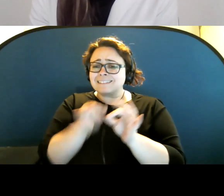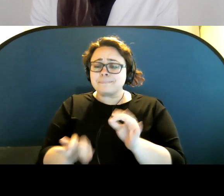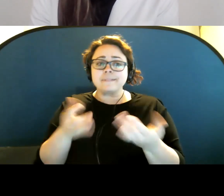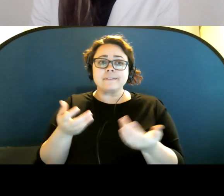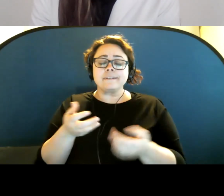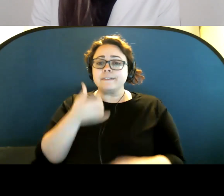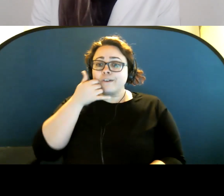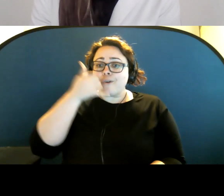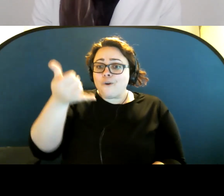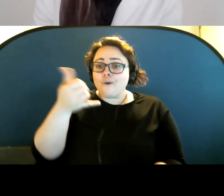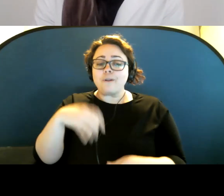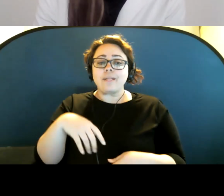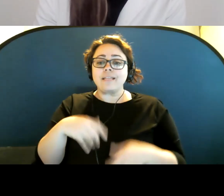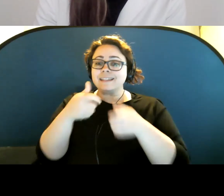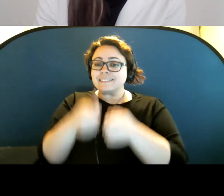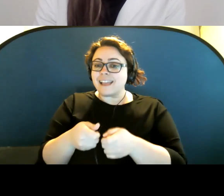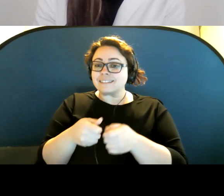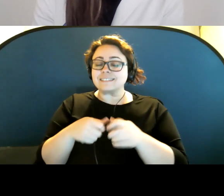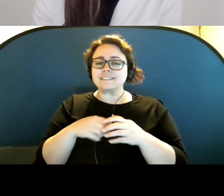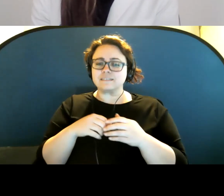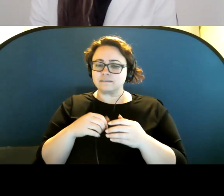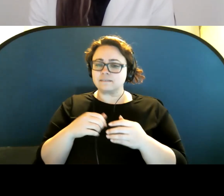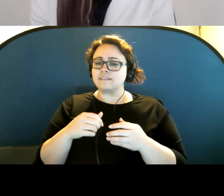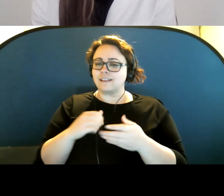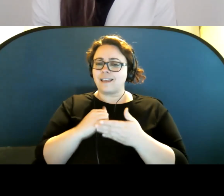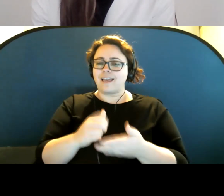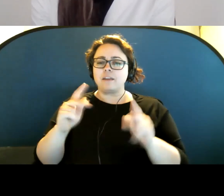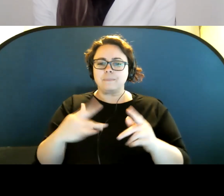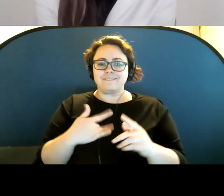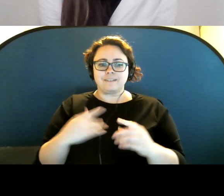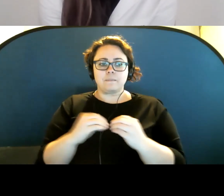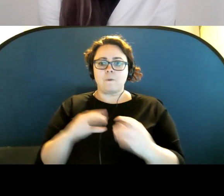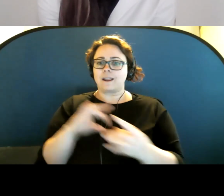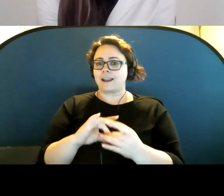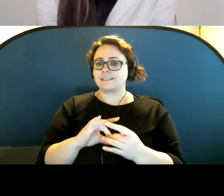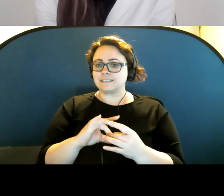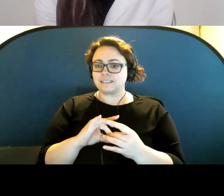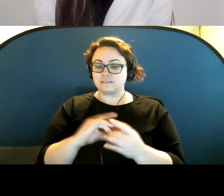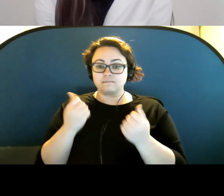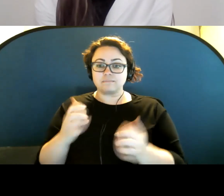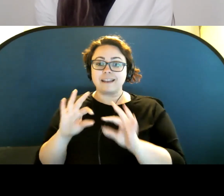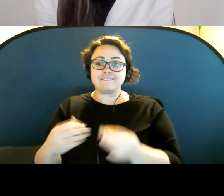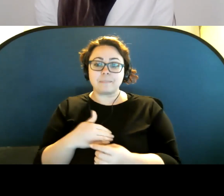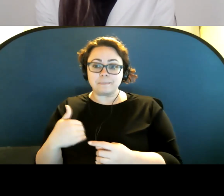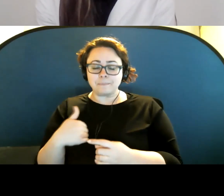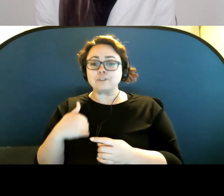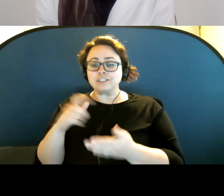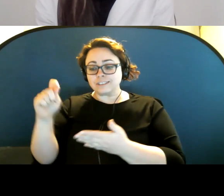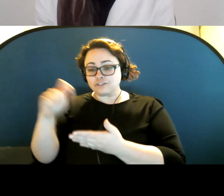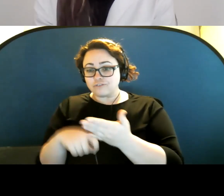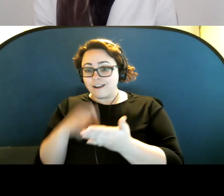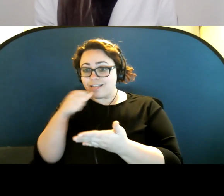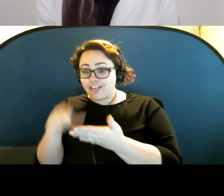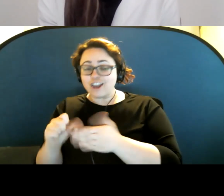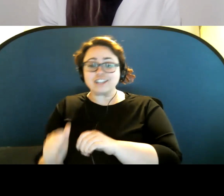an elder can help them feel more connected. I have a lot of family members who actually send letters and cards to